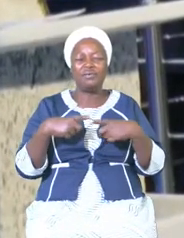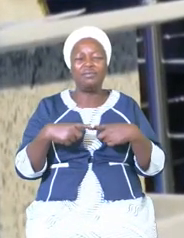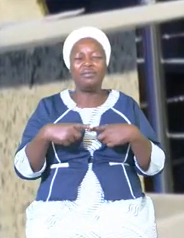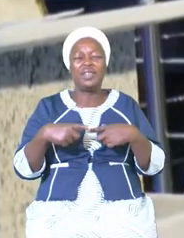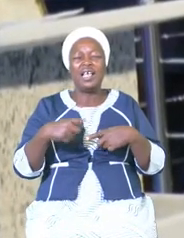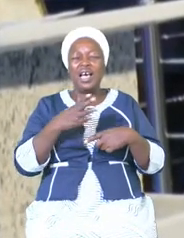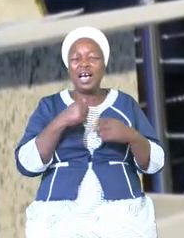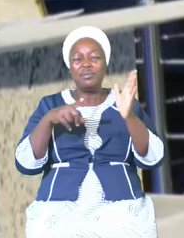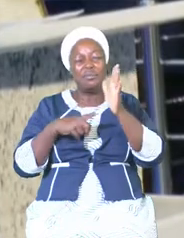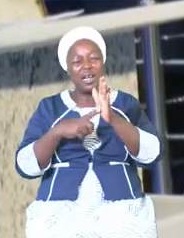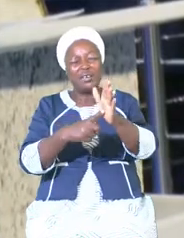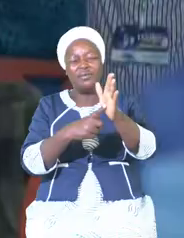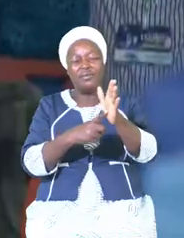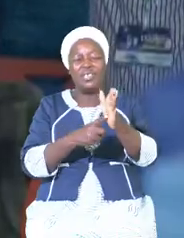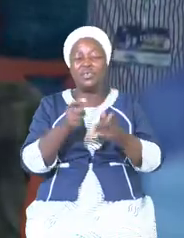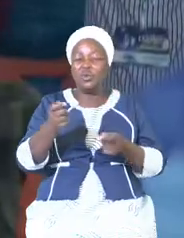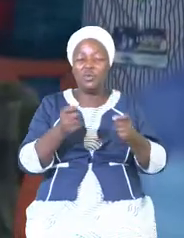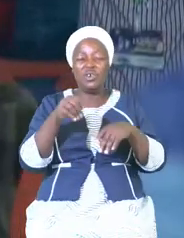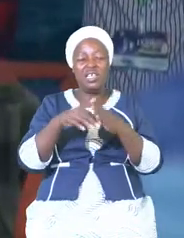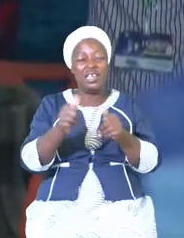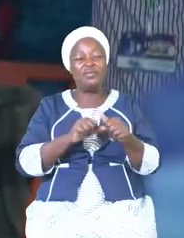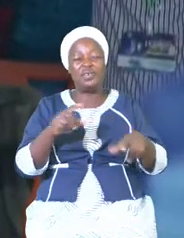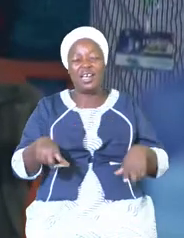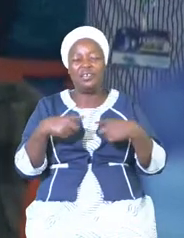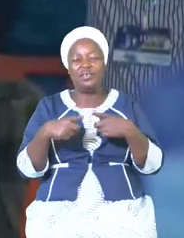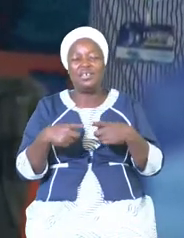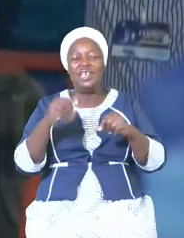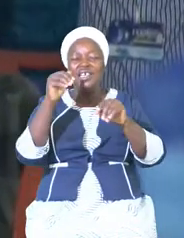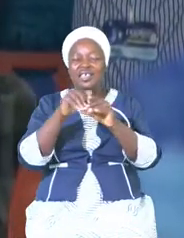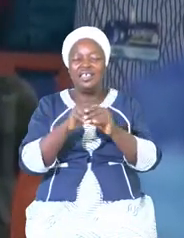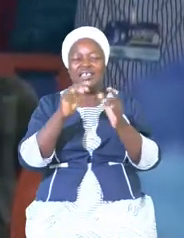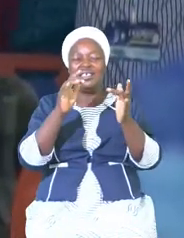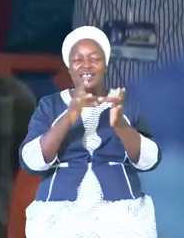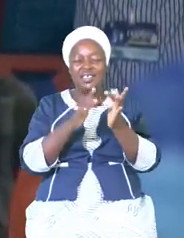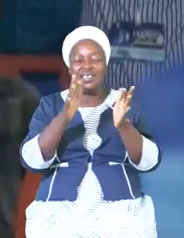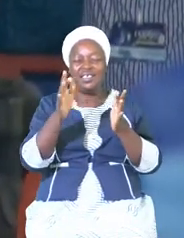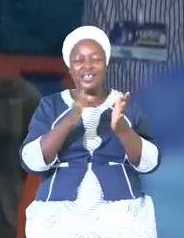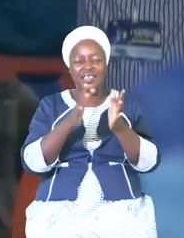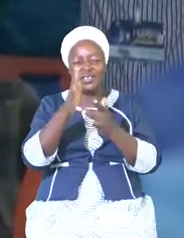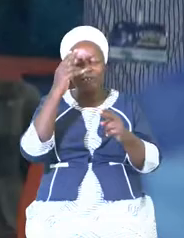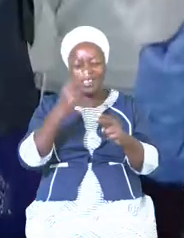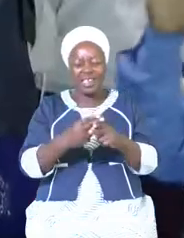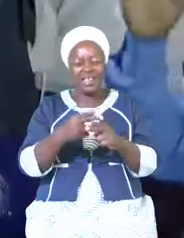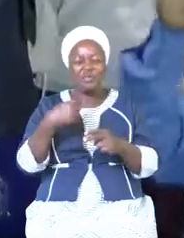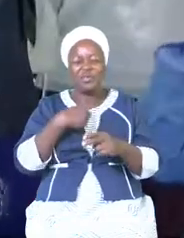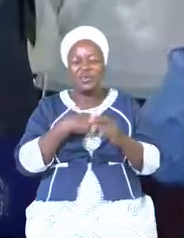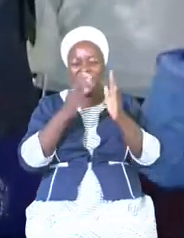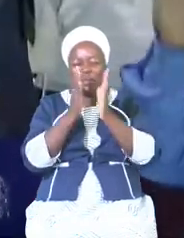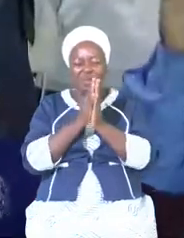manifest dominion in every life. In Jesus' name we pray.